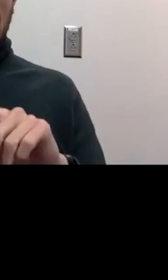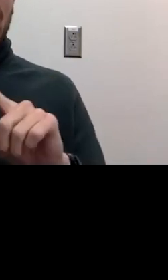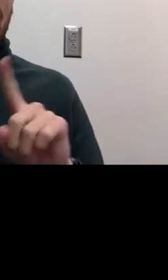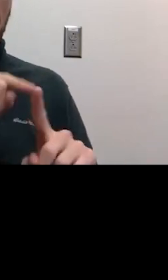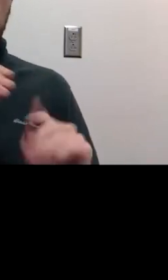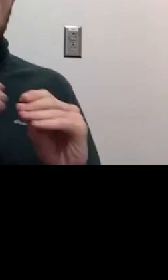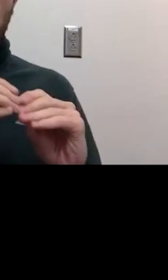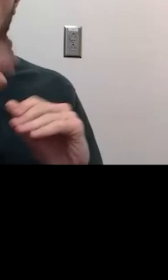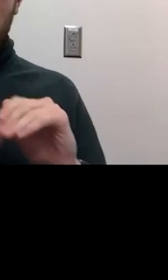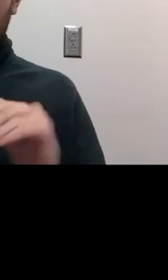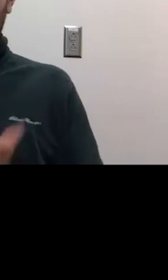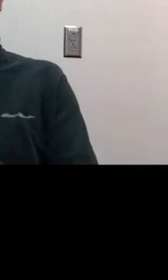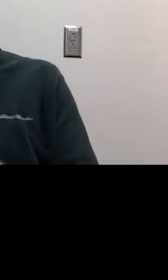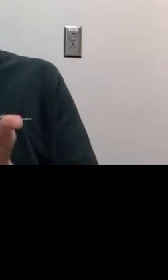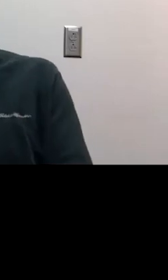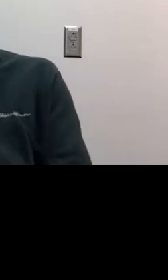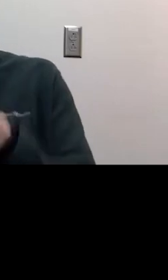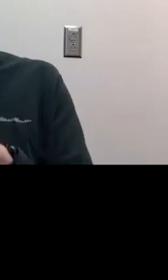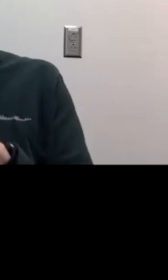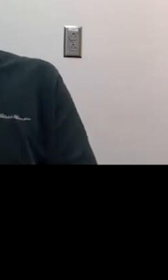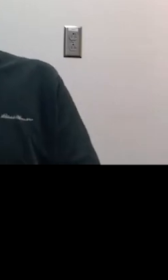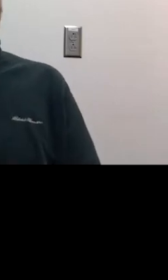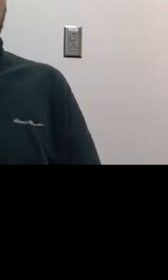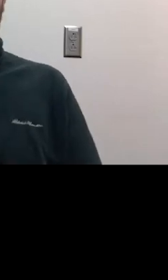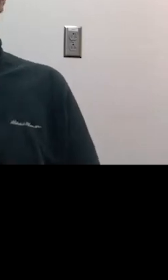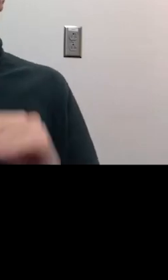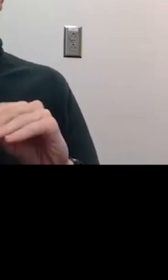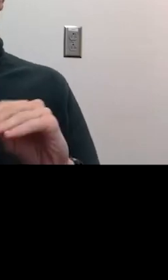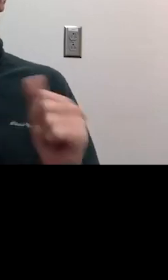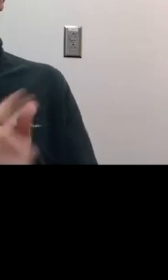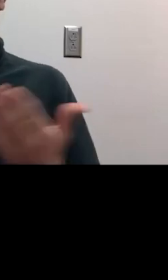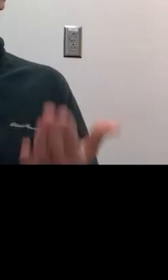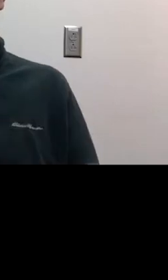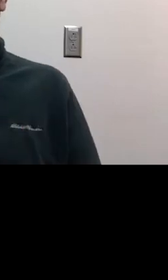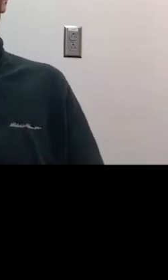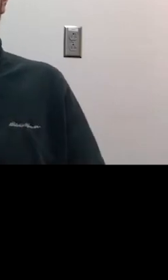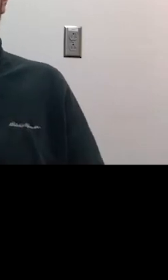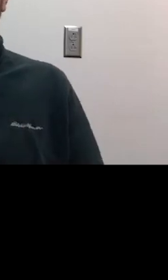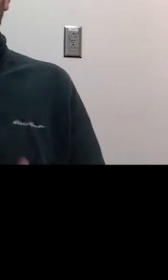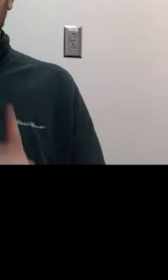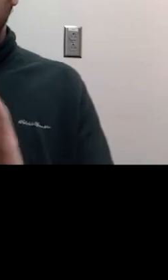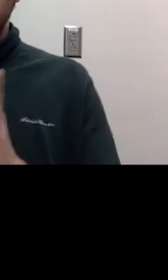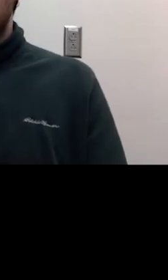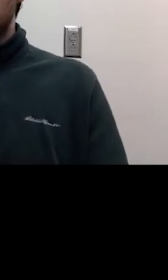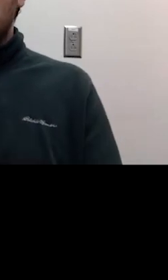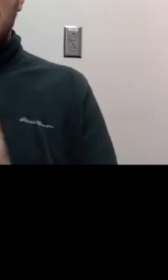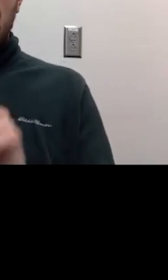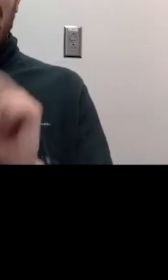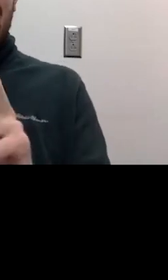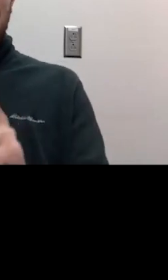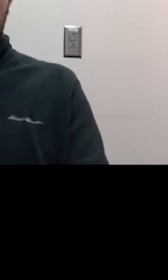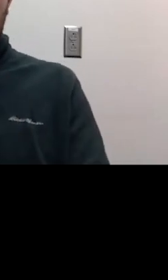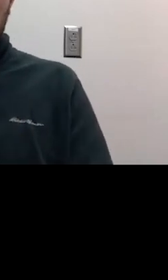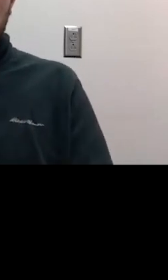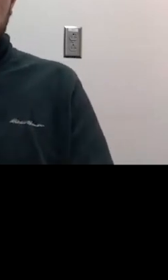yeah, we're doing a lot of presenting more than anything. Getting the word out in a way people can receive it and hear